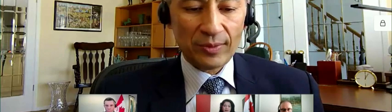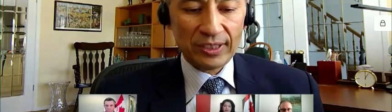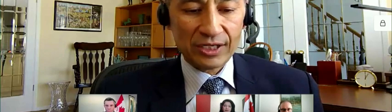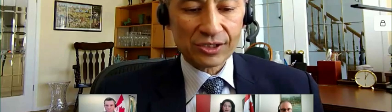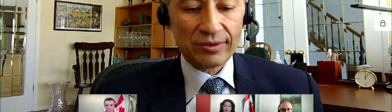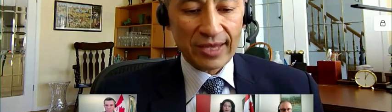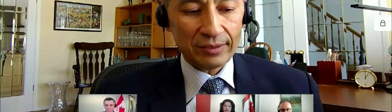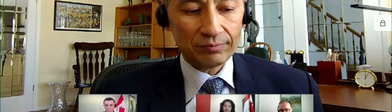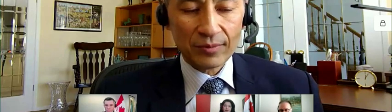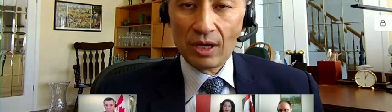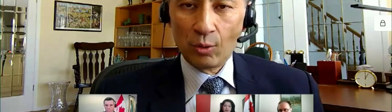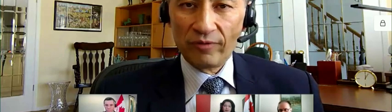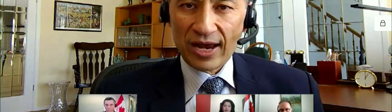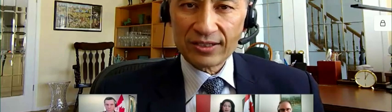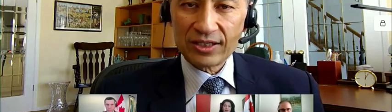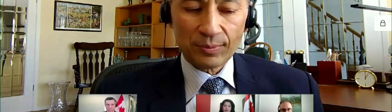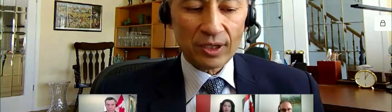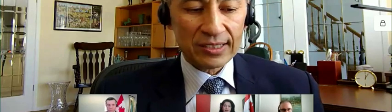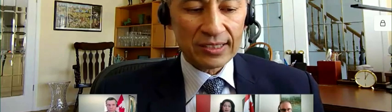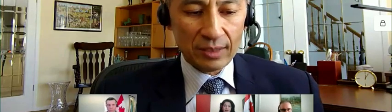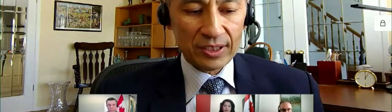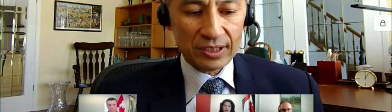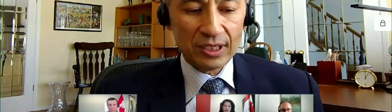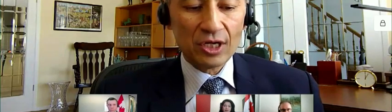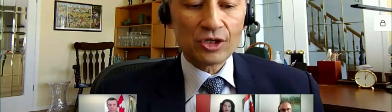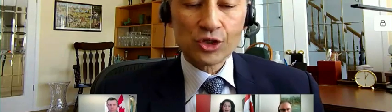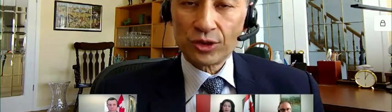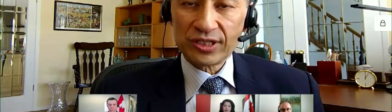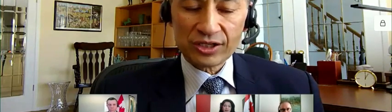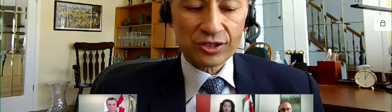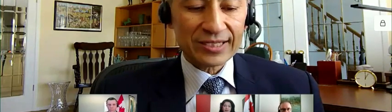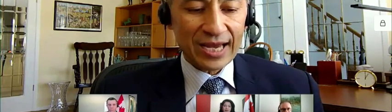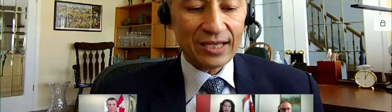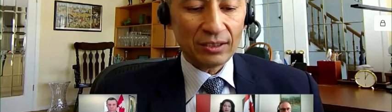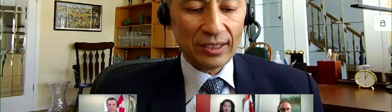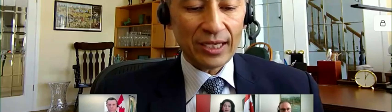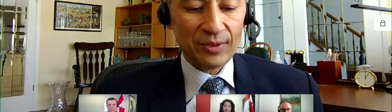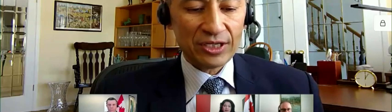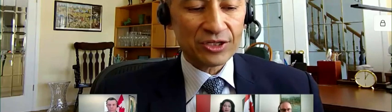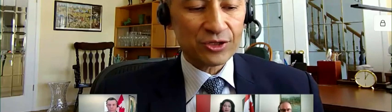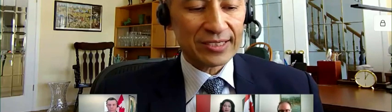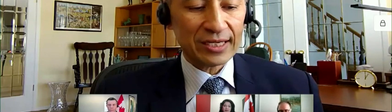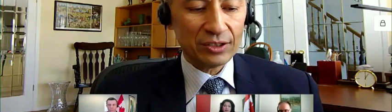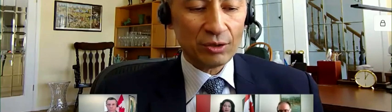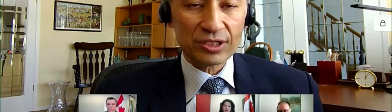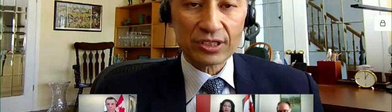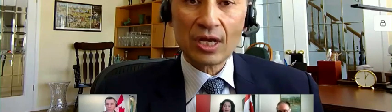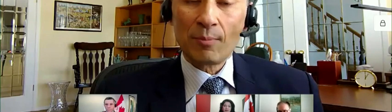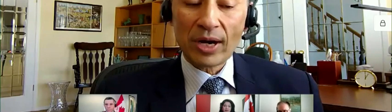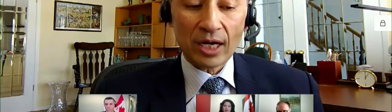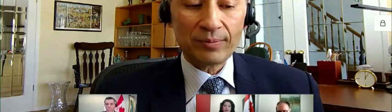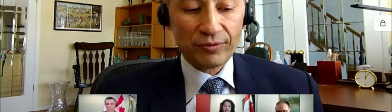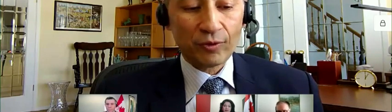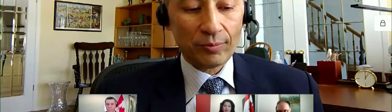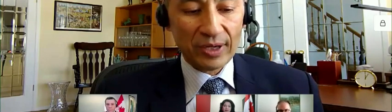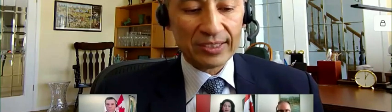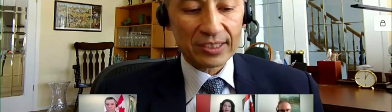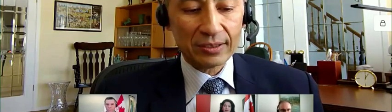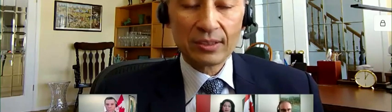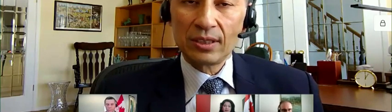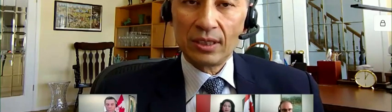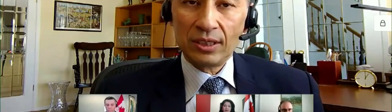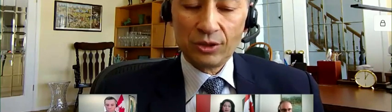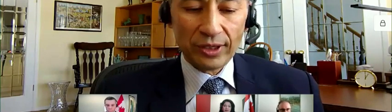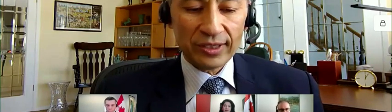provided a recommendation that, where vaccine supply is limited, jurisdictions can delay administering second doses by up to 4